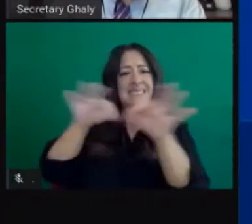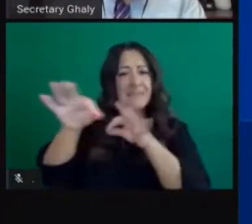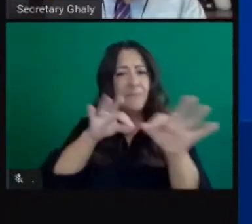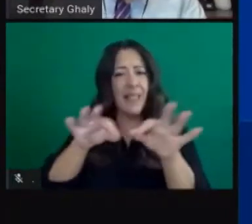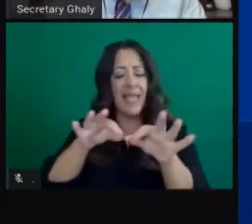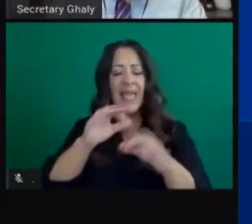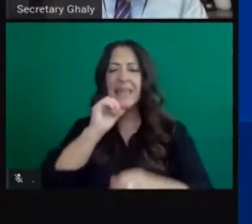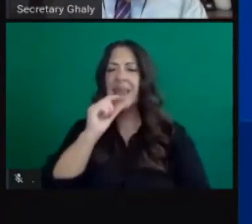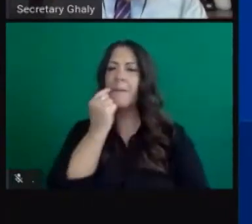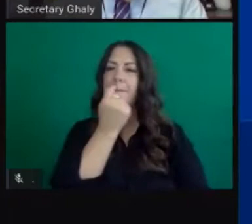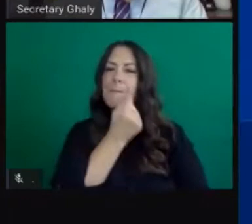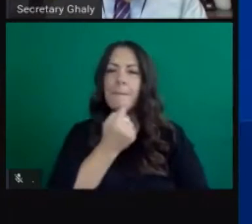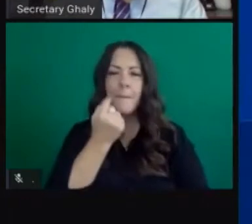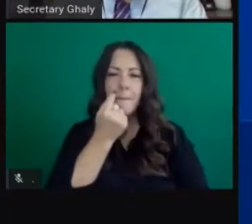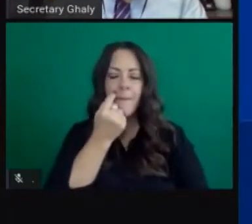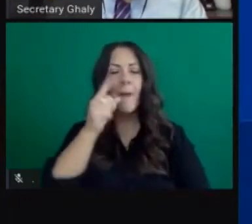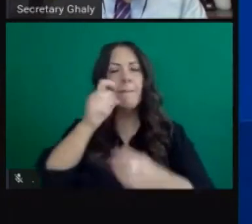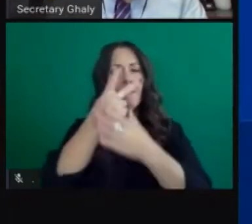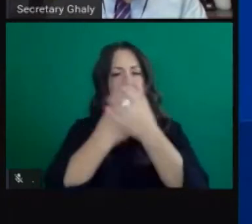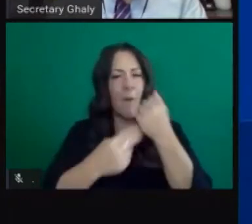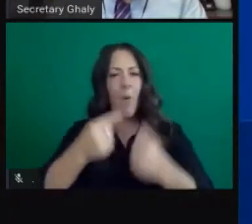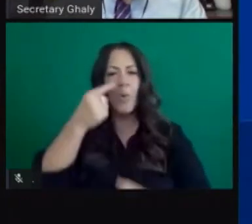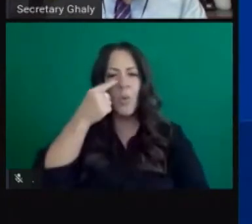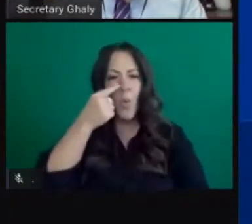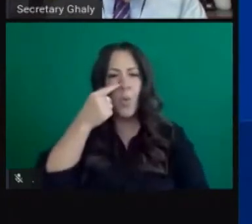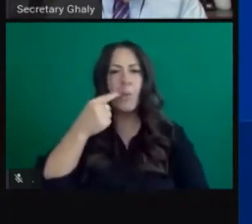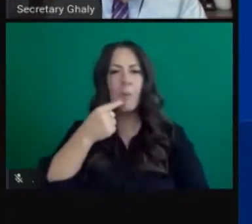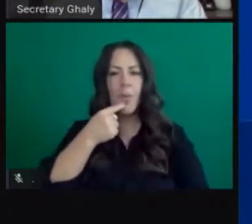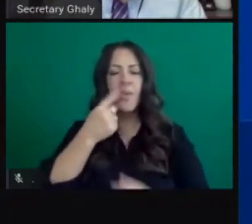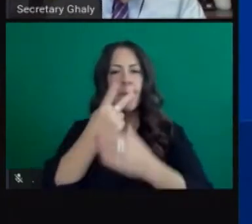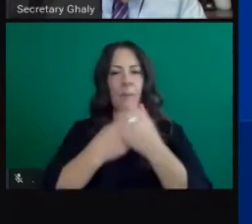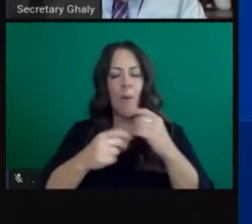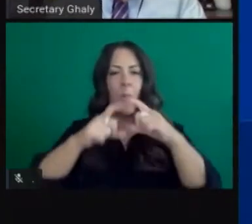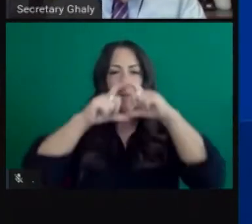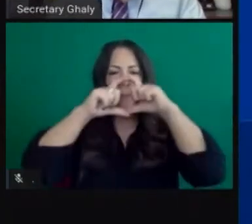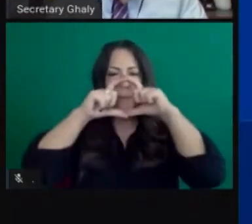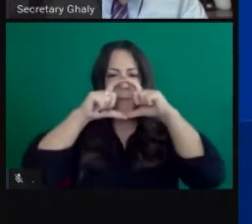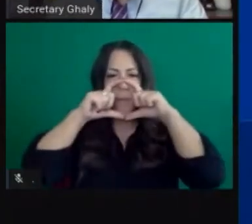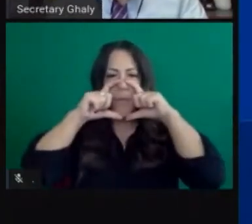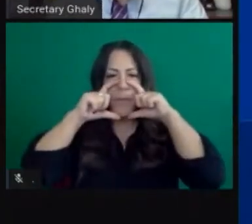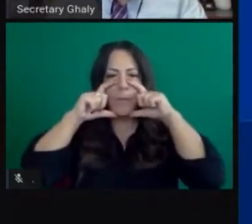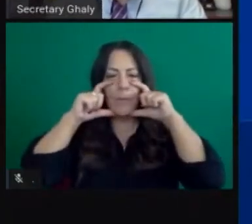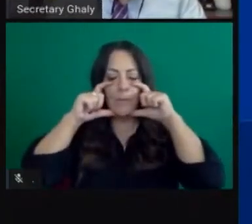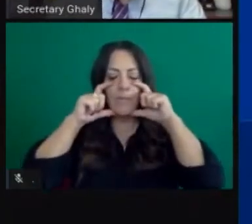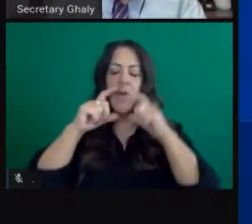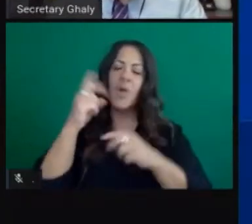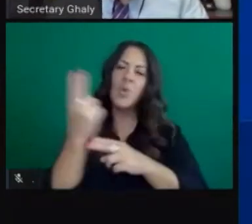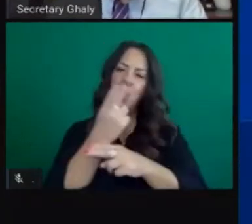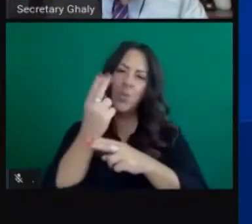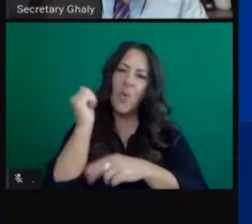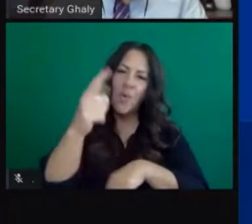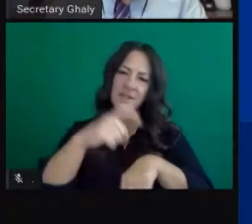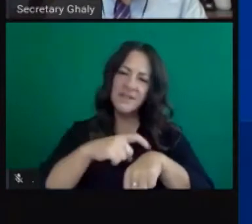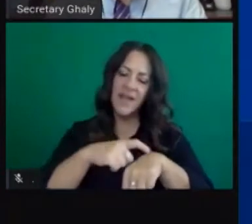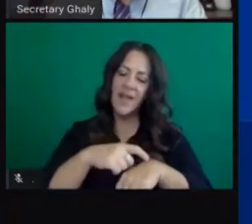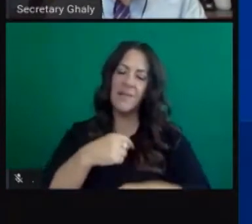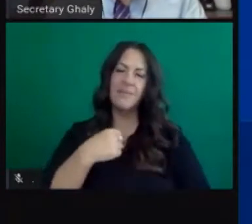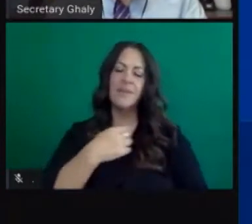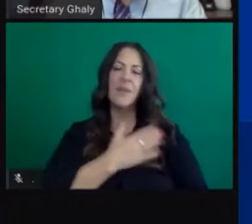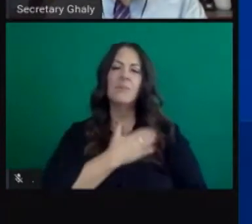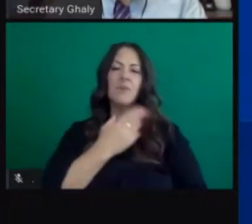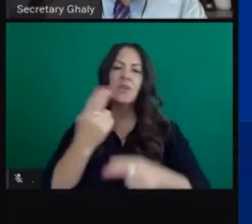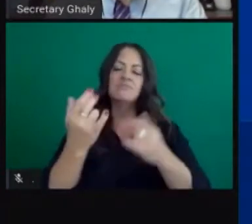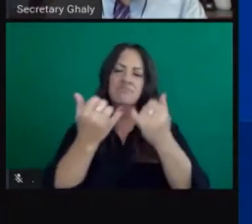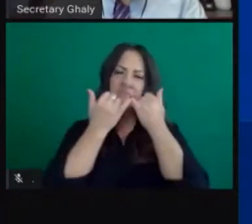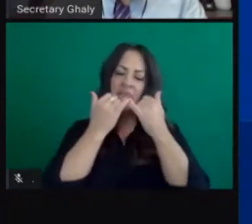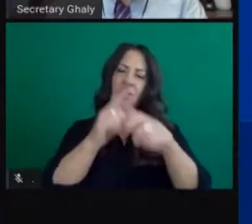not just covering your mouth, but making sure that your nose is covered. Using it I always challenge people to use it a little longer than